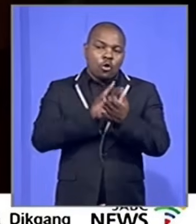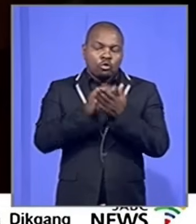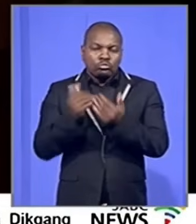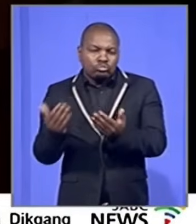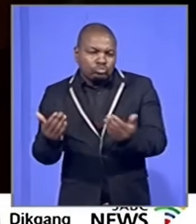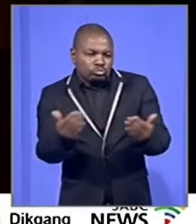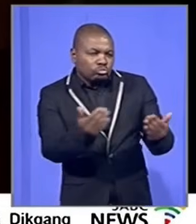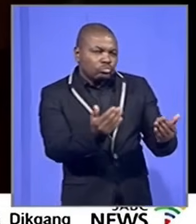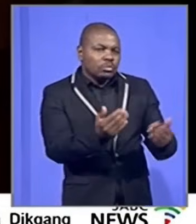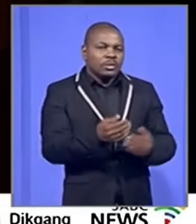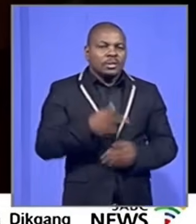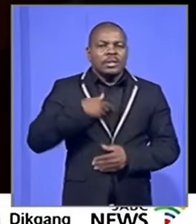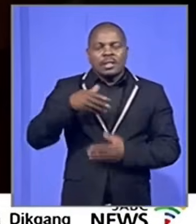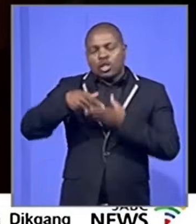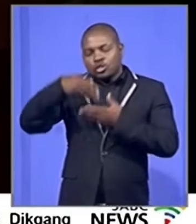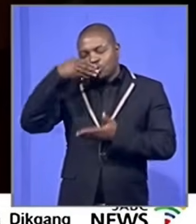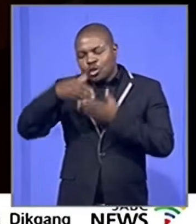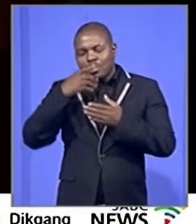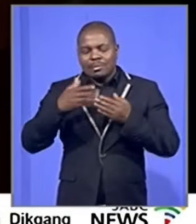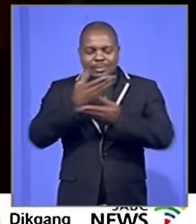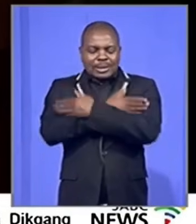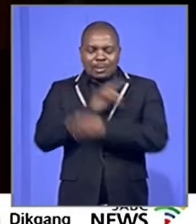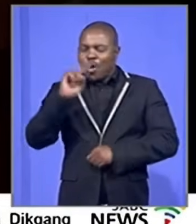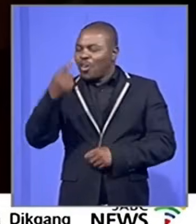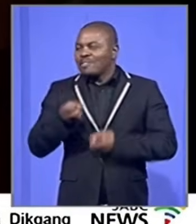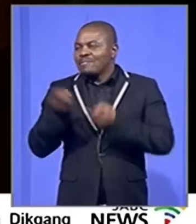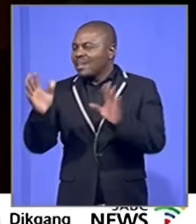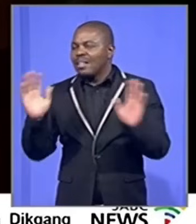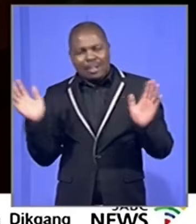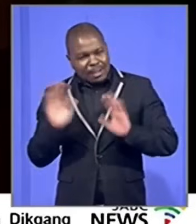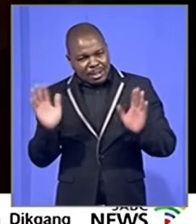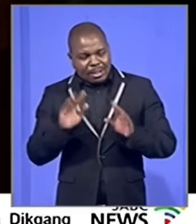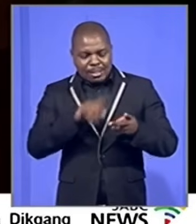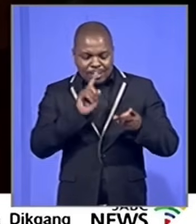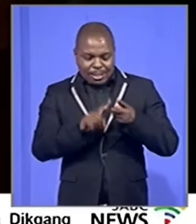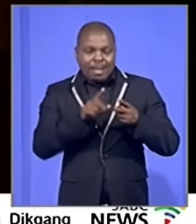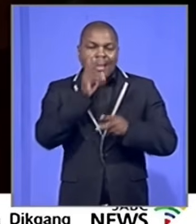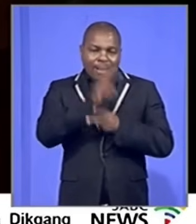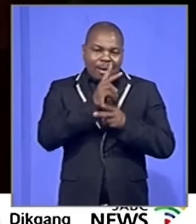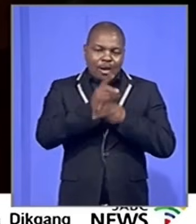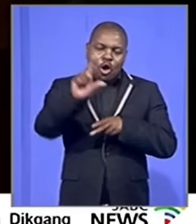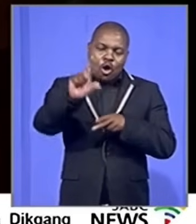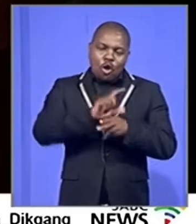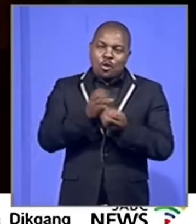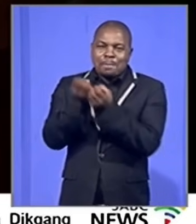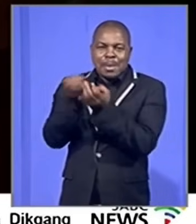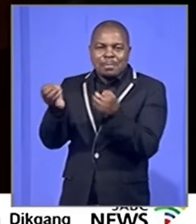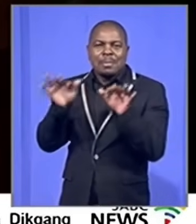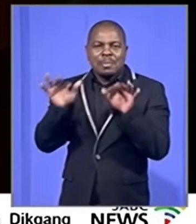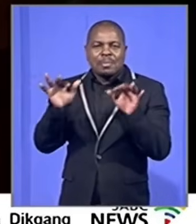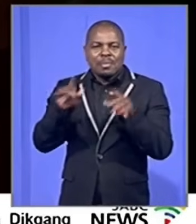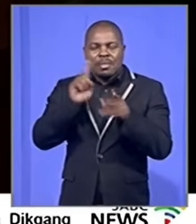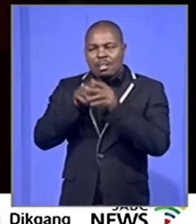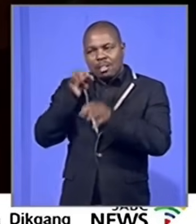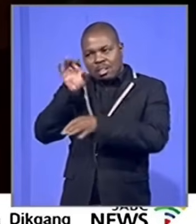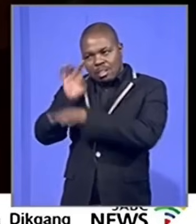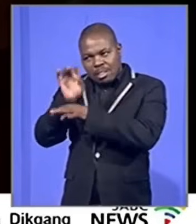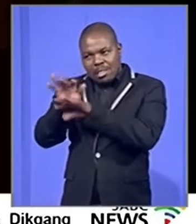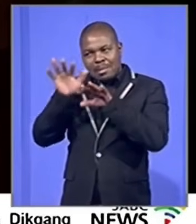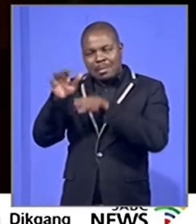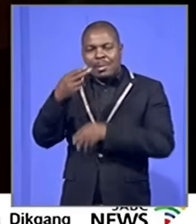seka ba re fa disopo le dikhipa fela ba re fe dilo tšeo ba re fe le dikgotlopo ba be ba re botse le ka HIV AIDS